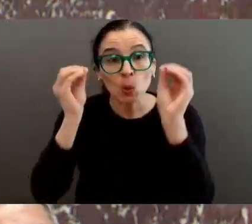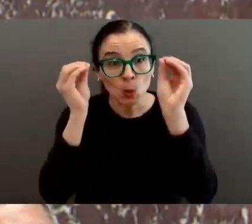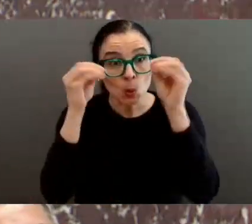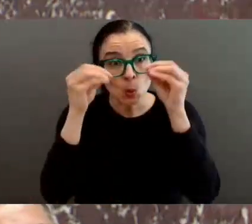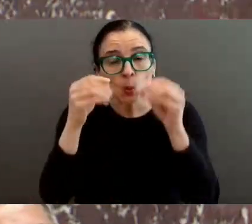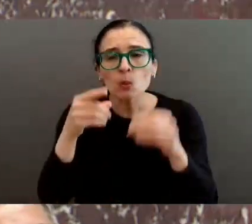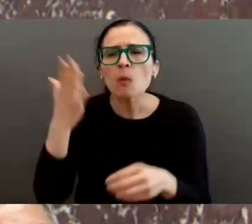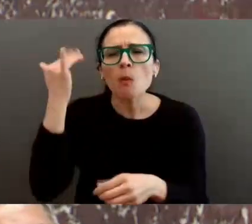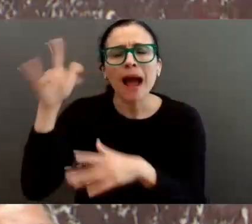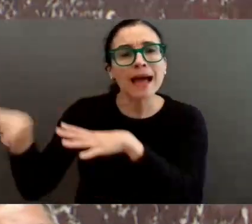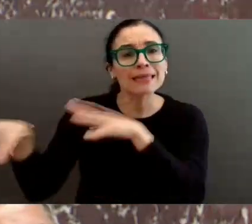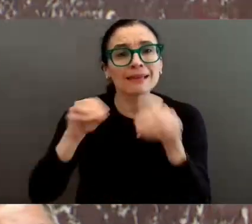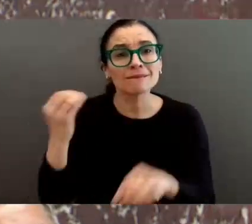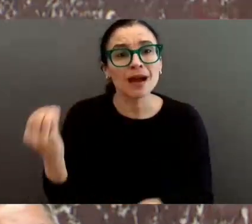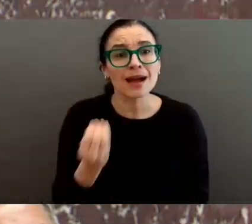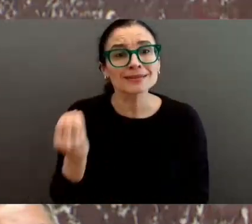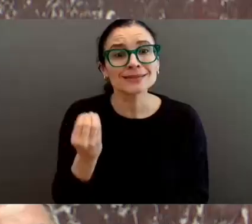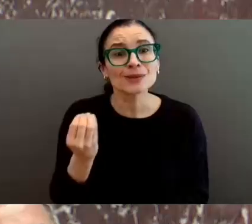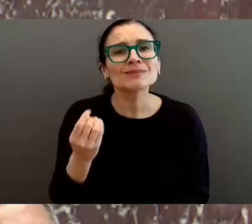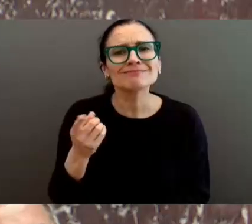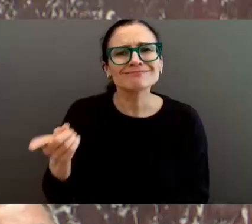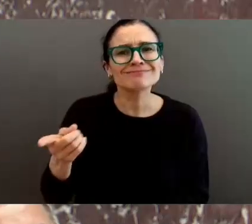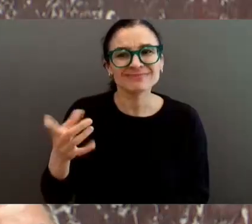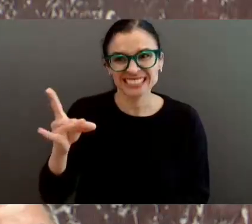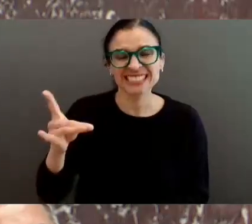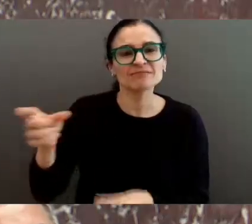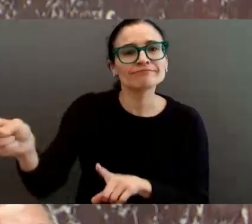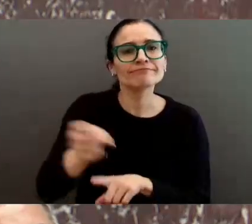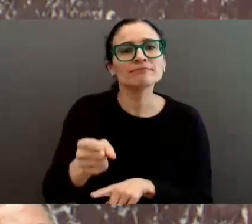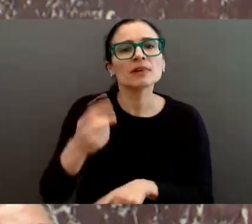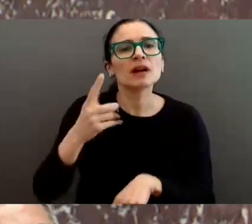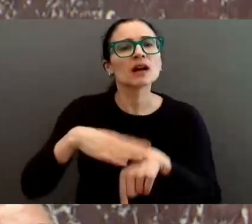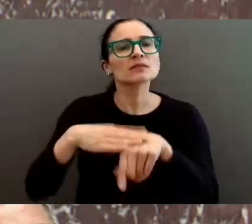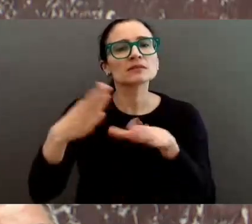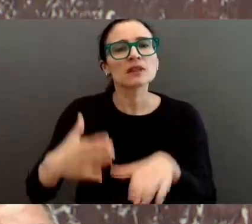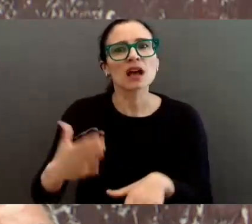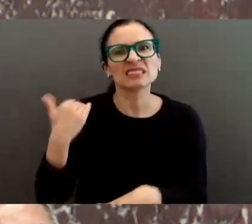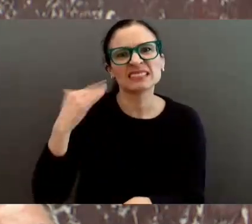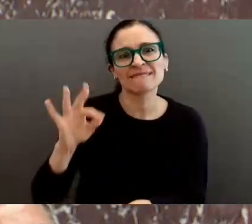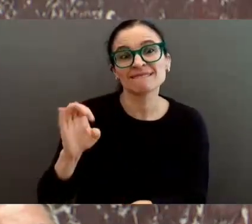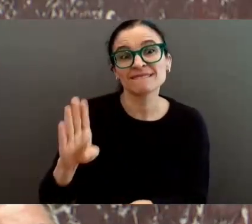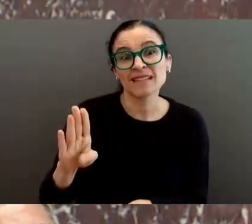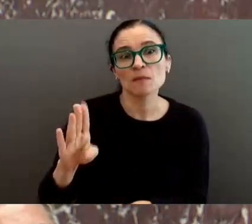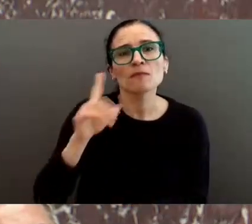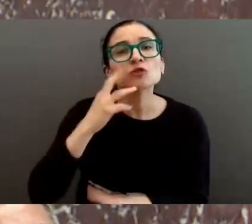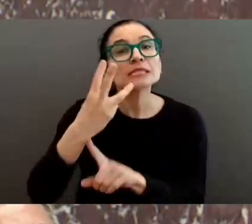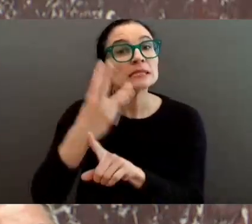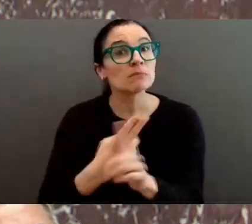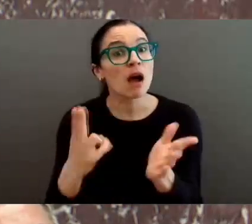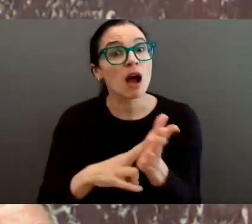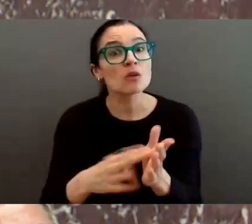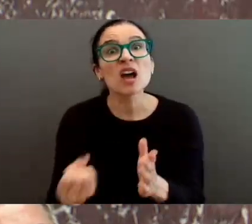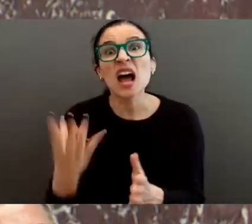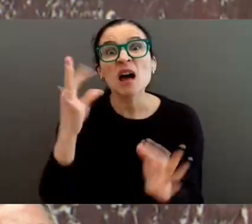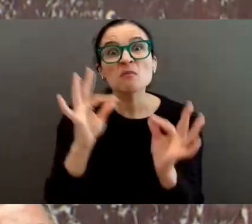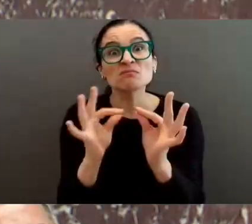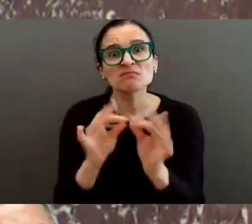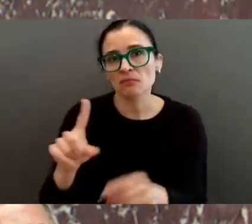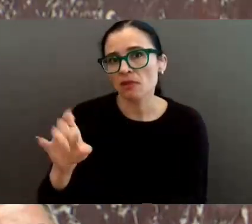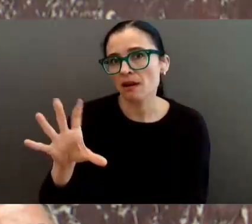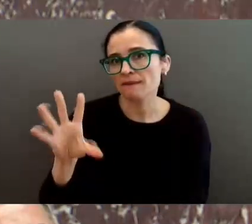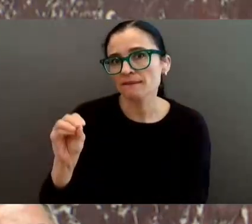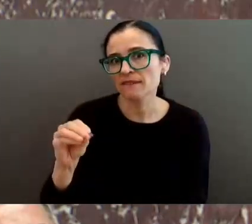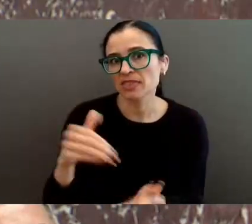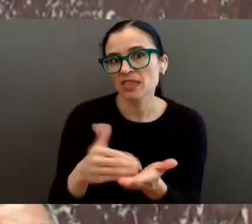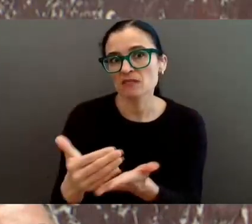worth $150,000. And how do we find out about this work? We find out about it through Global